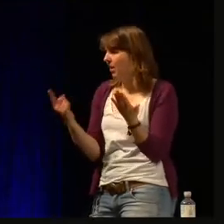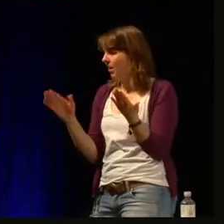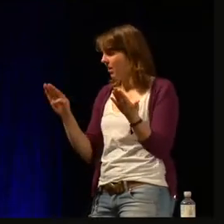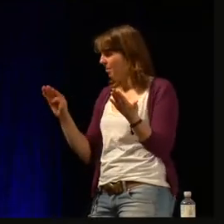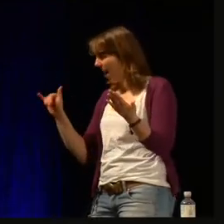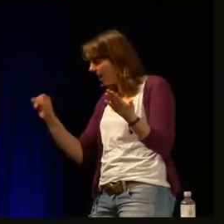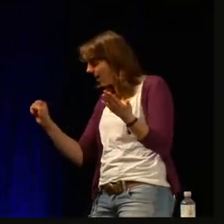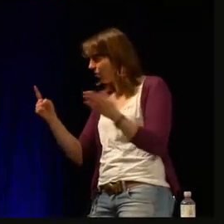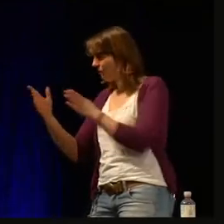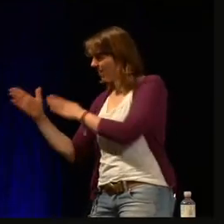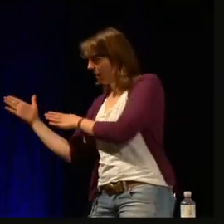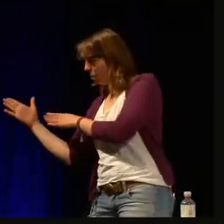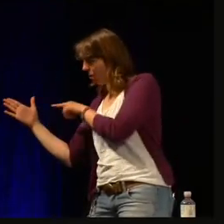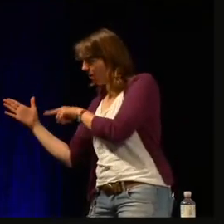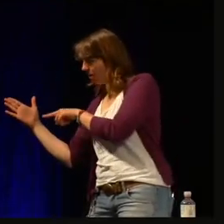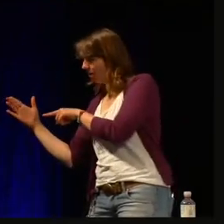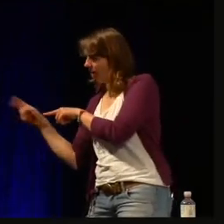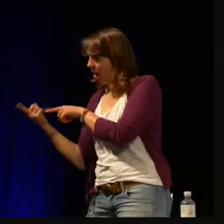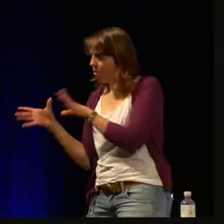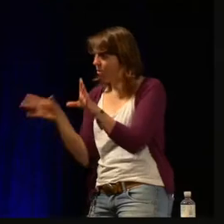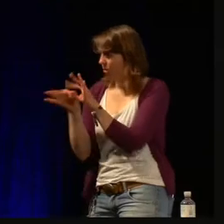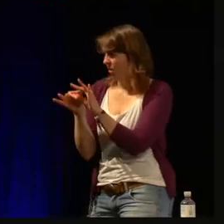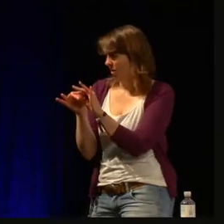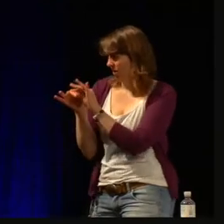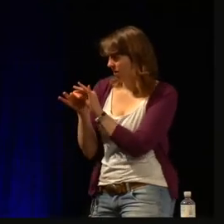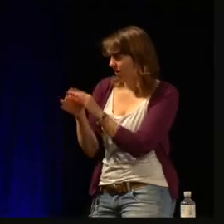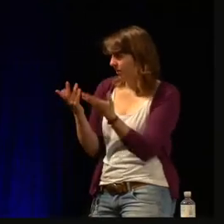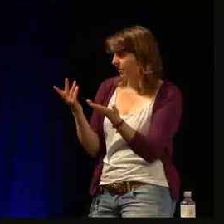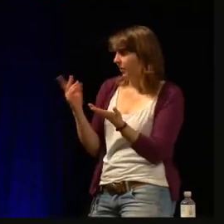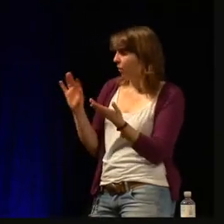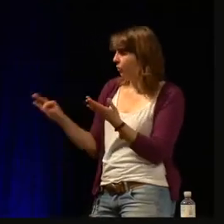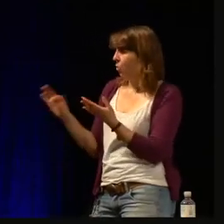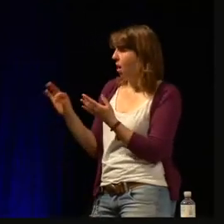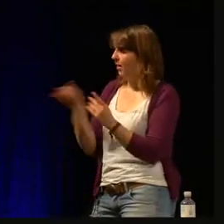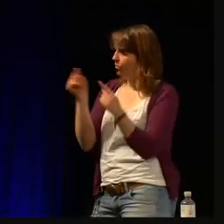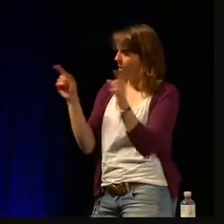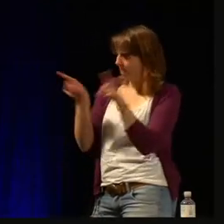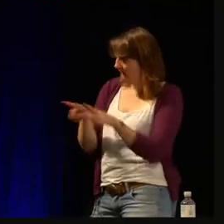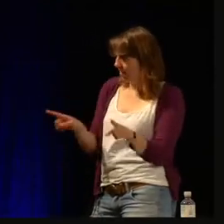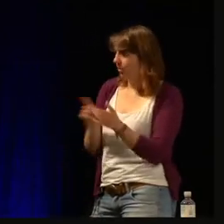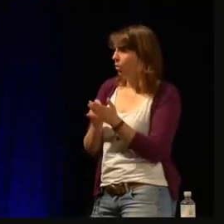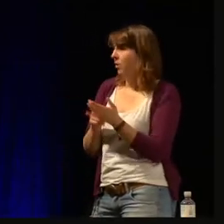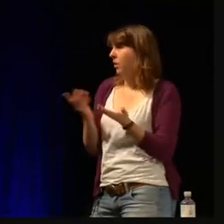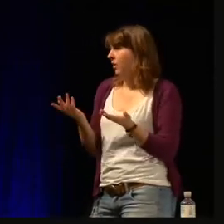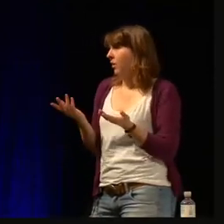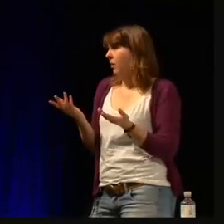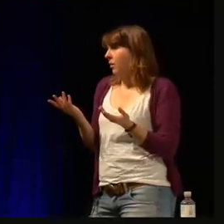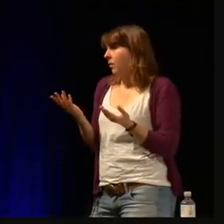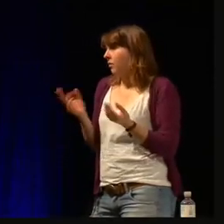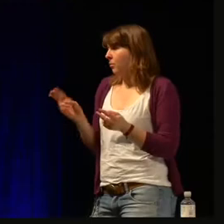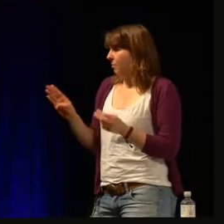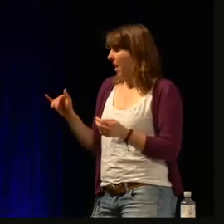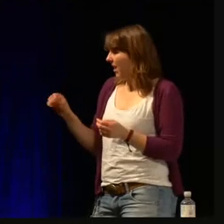debates, bias and screwing, is that actually the right term